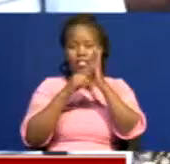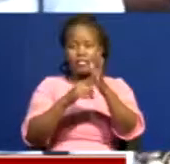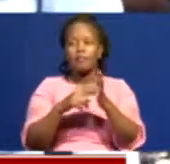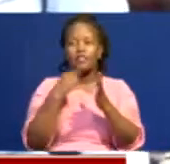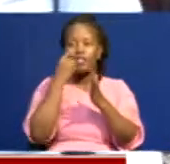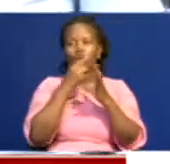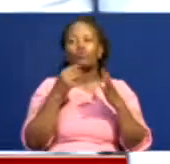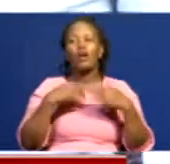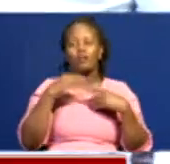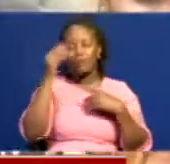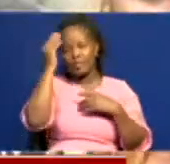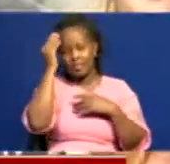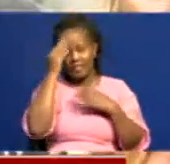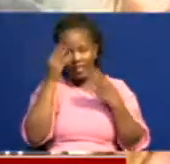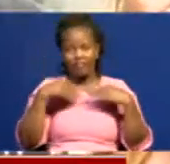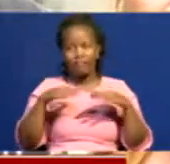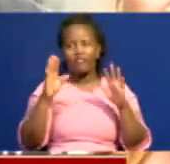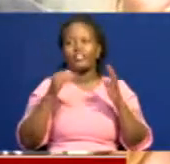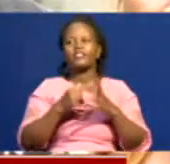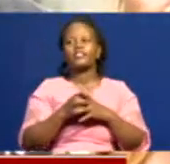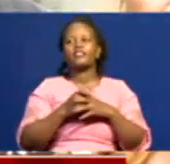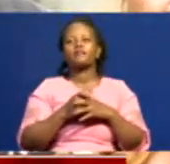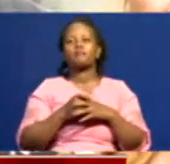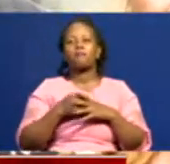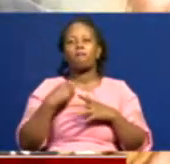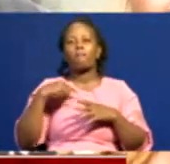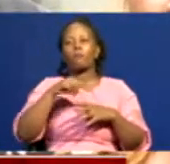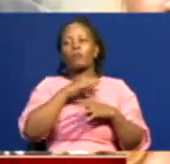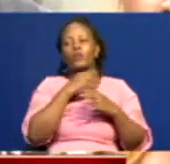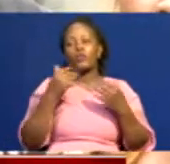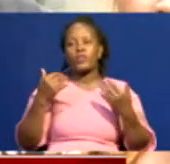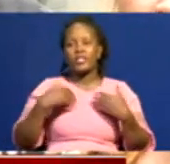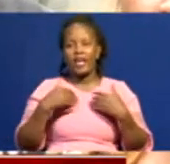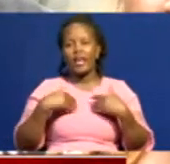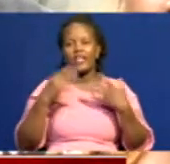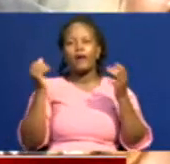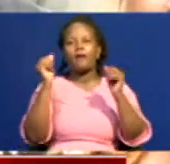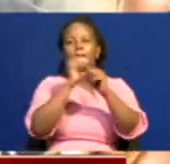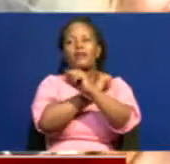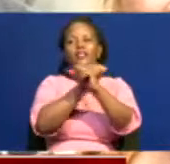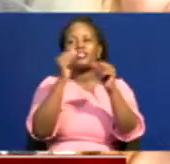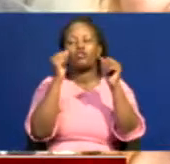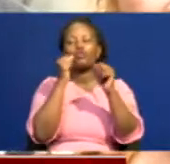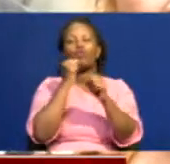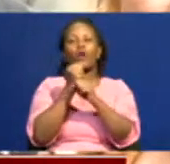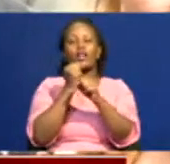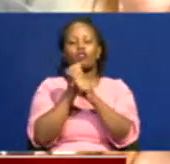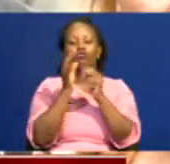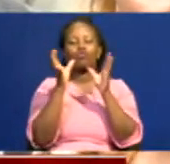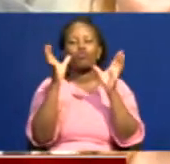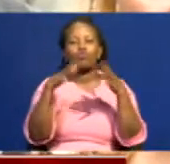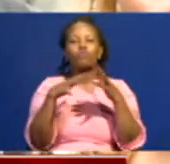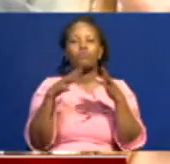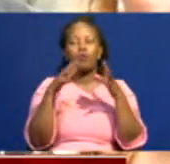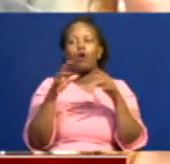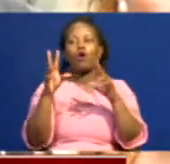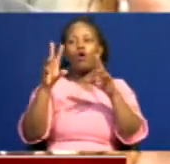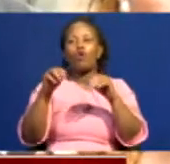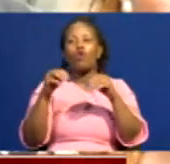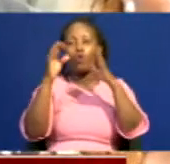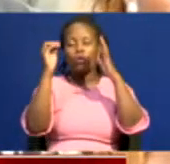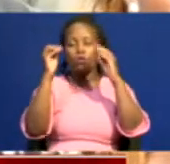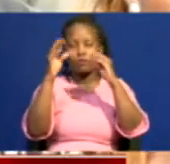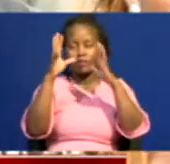junior secondary school. It was said by the Presidential Working Party on Education that no teacher should